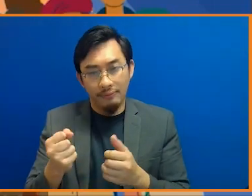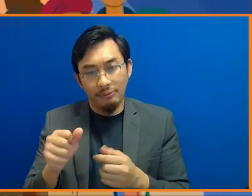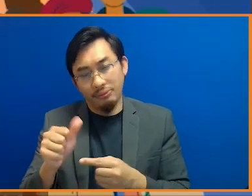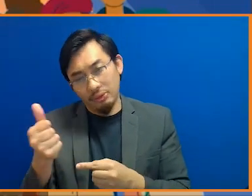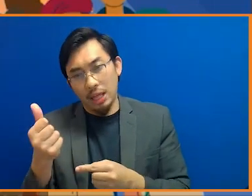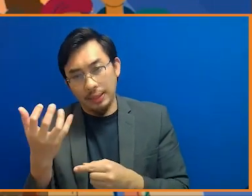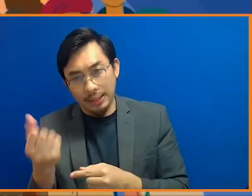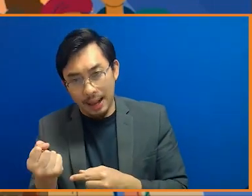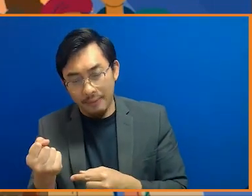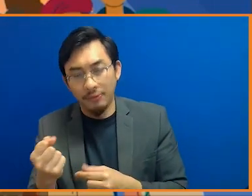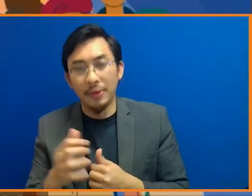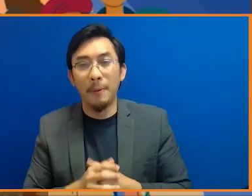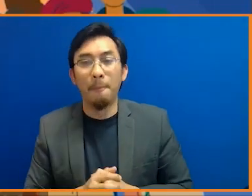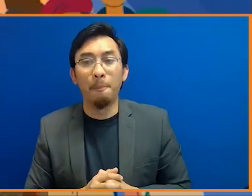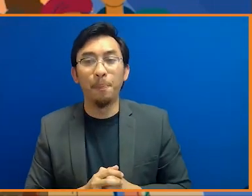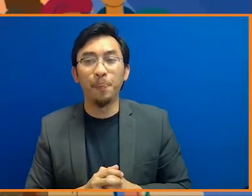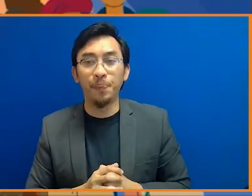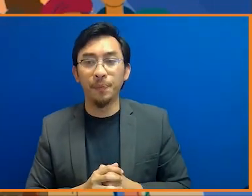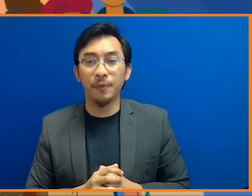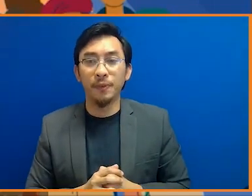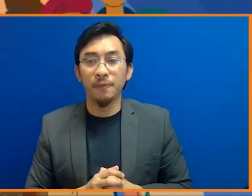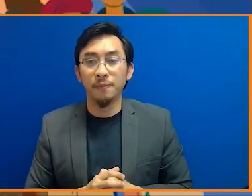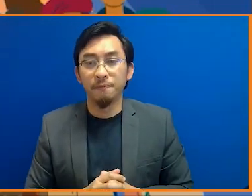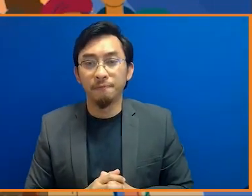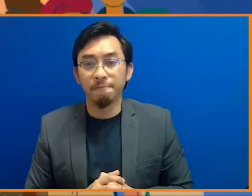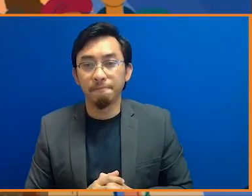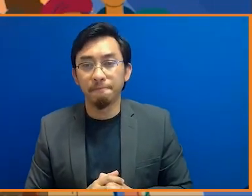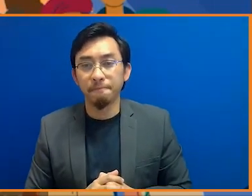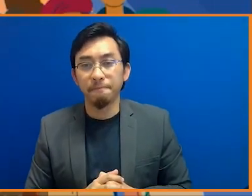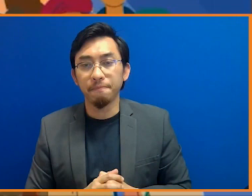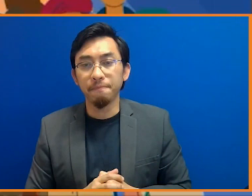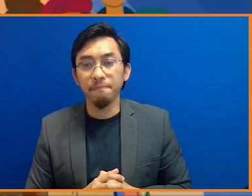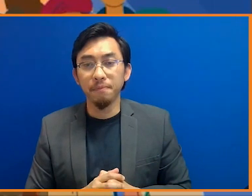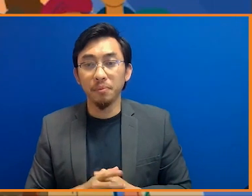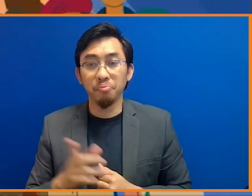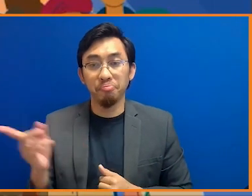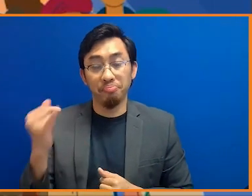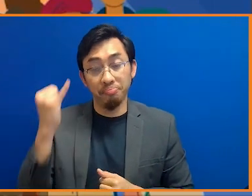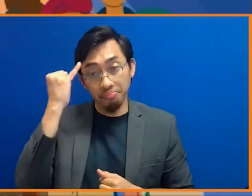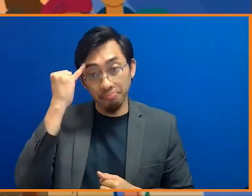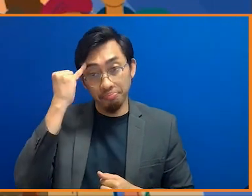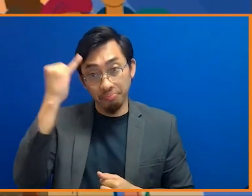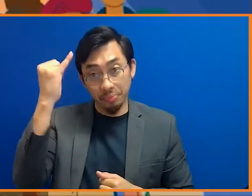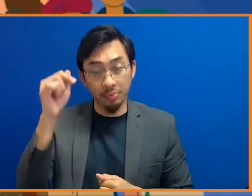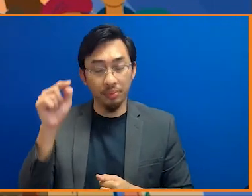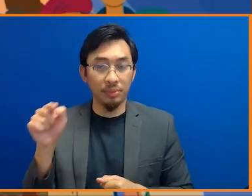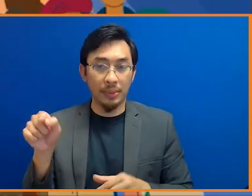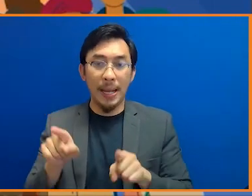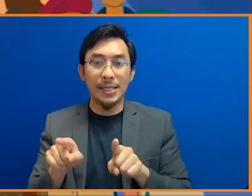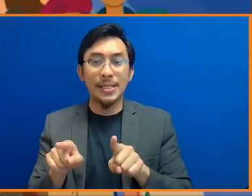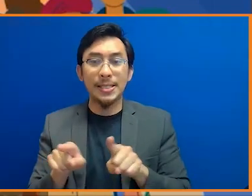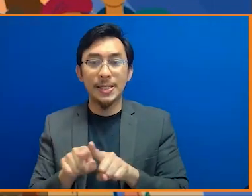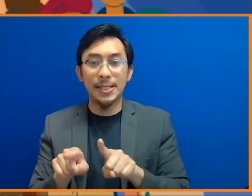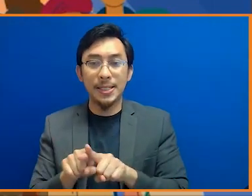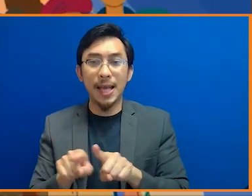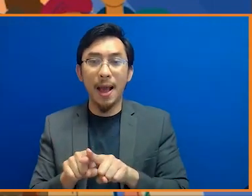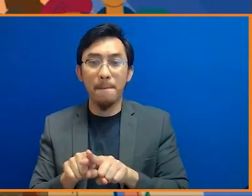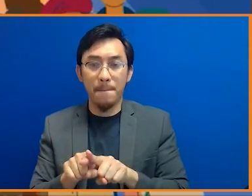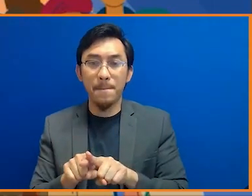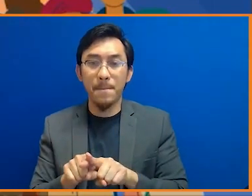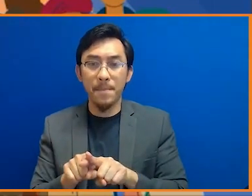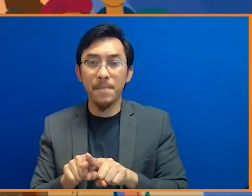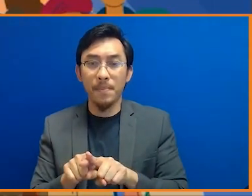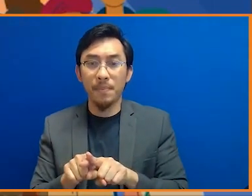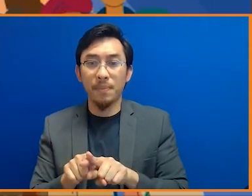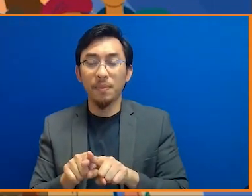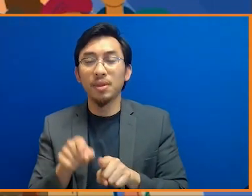one. So, but in general, the the idea of risk same